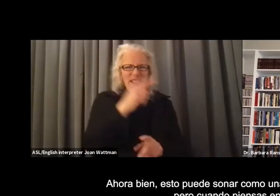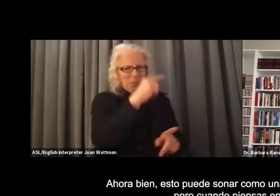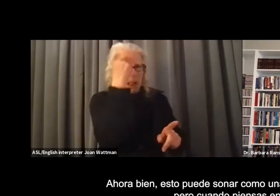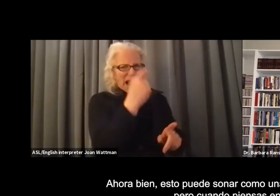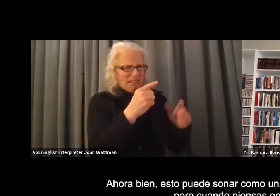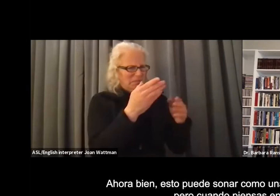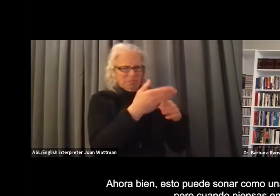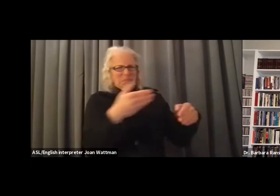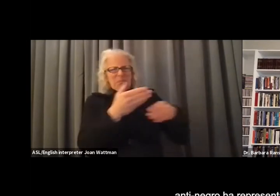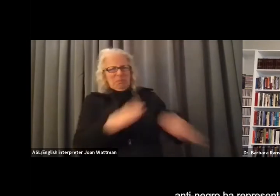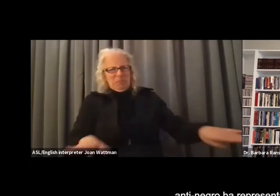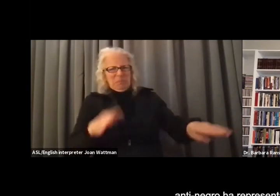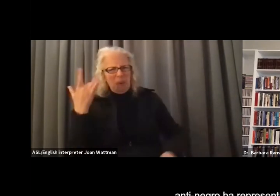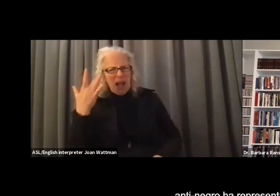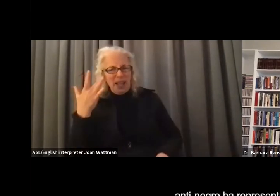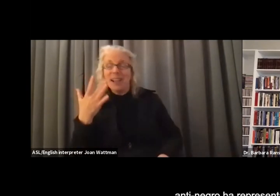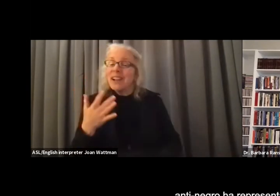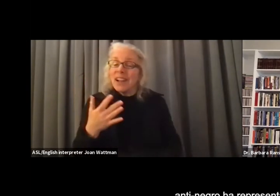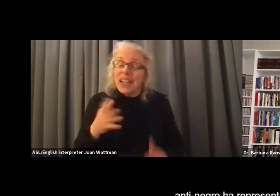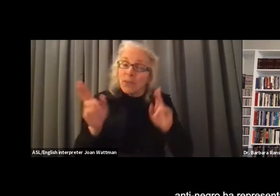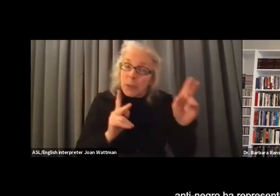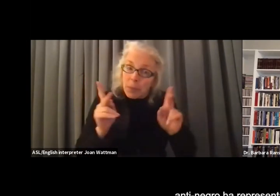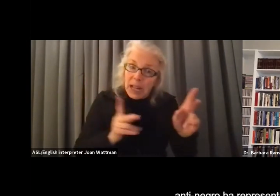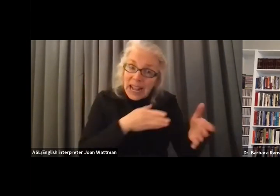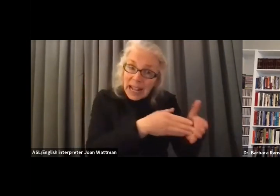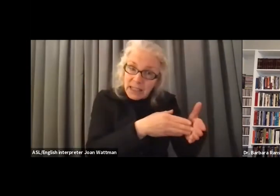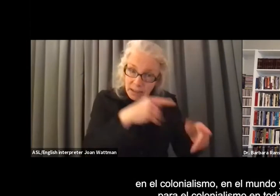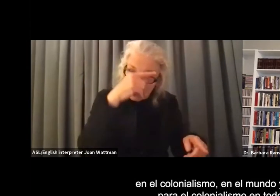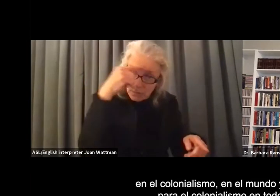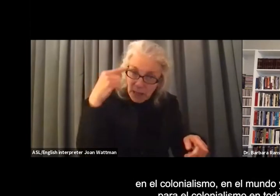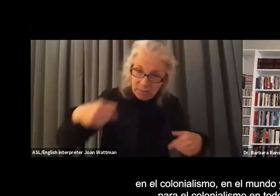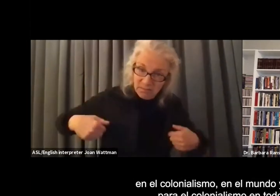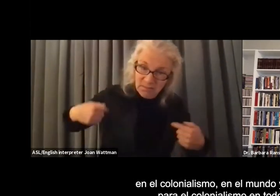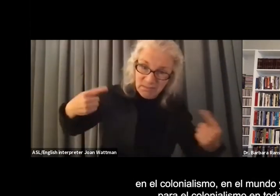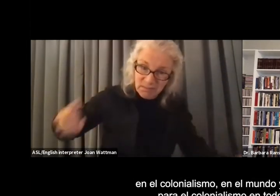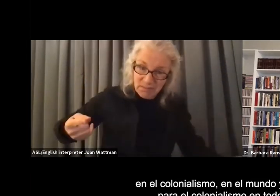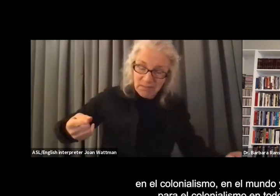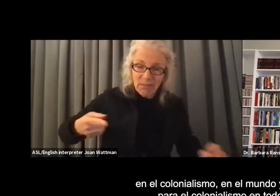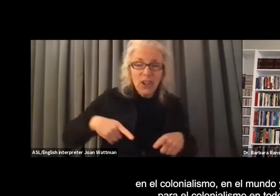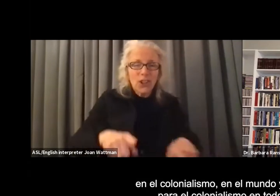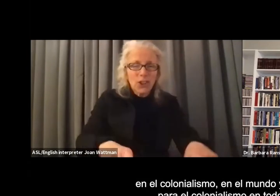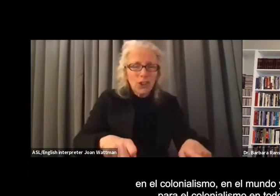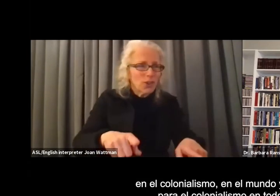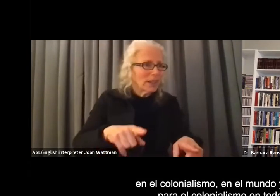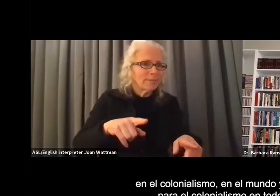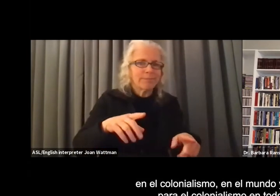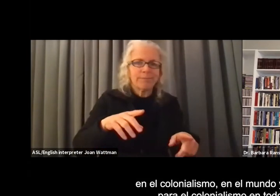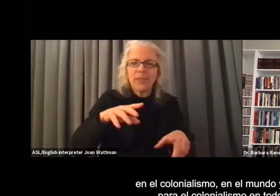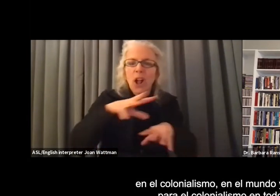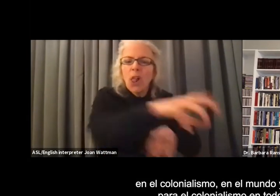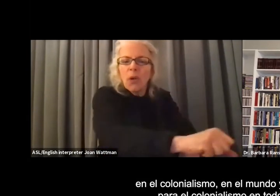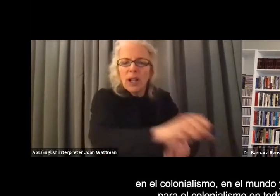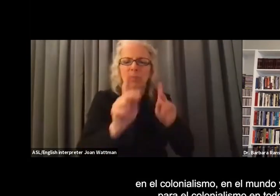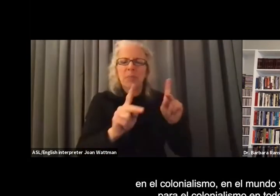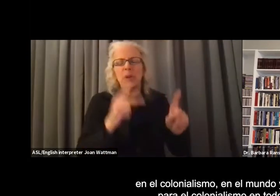think of what anti-Blackness has represented in colonialism in the world, and the justification for